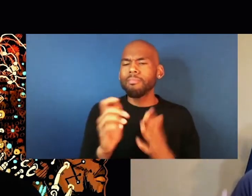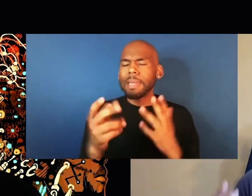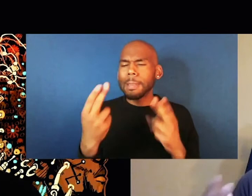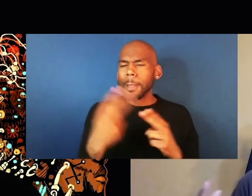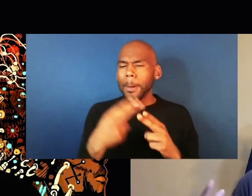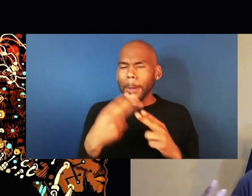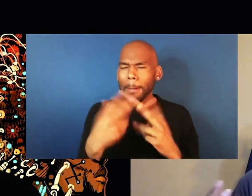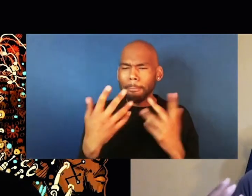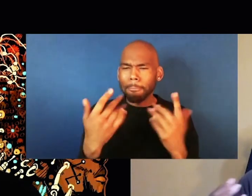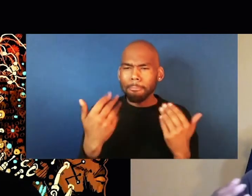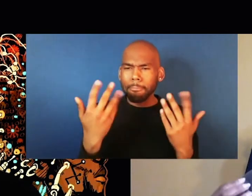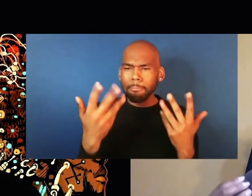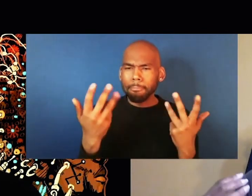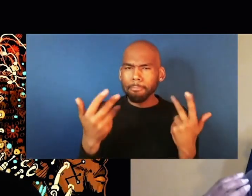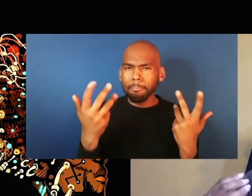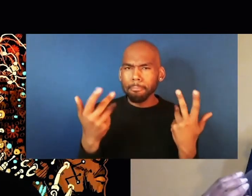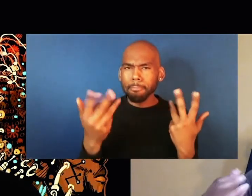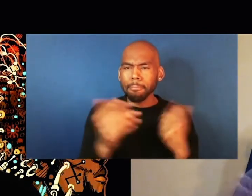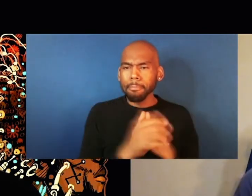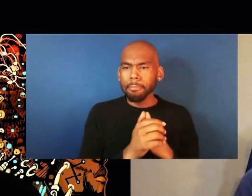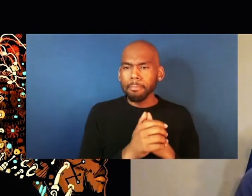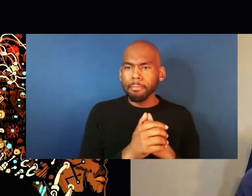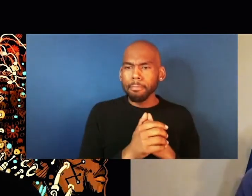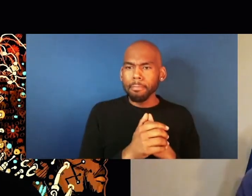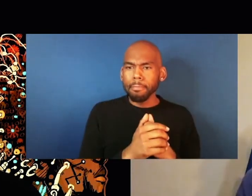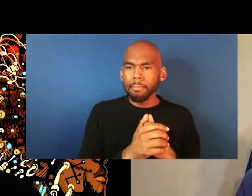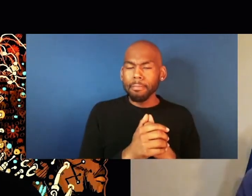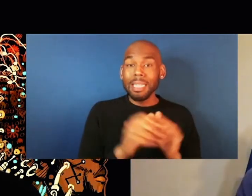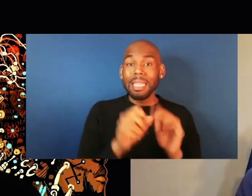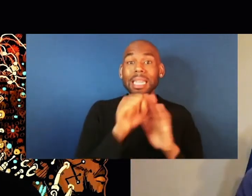Not like a side effect or like a